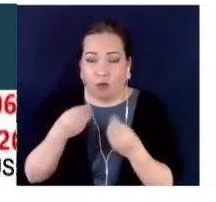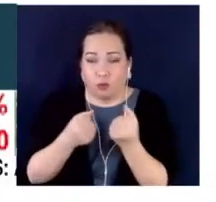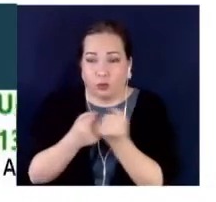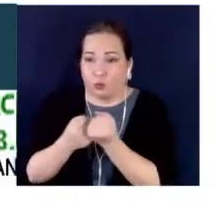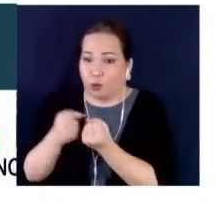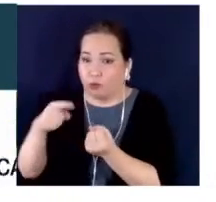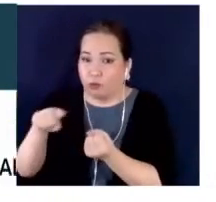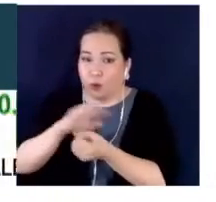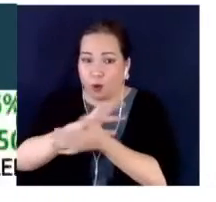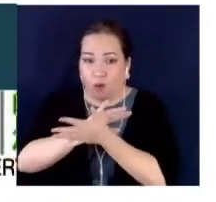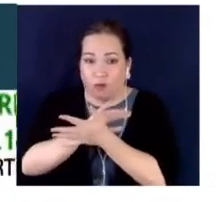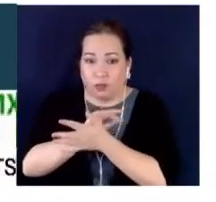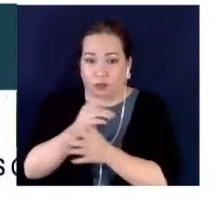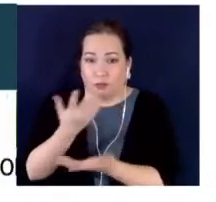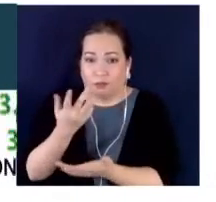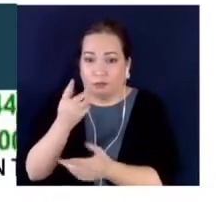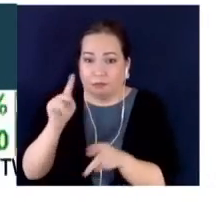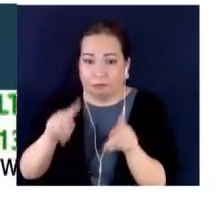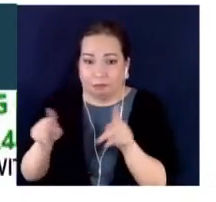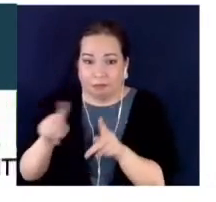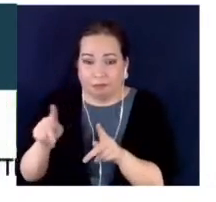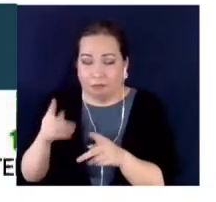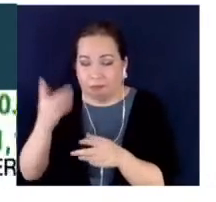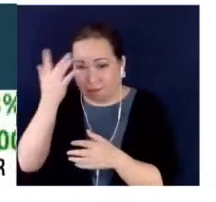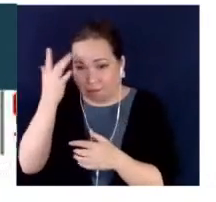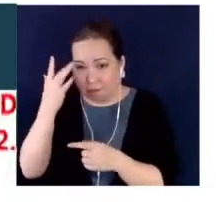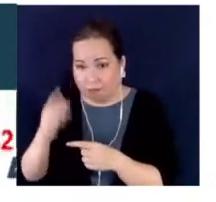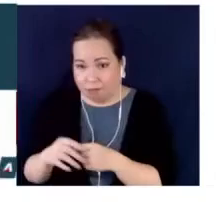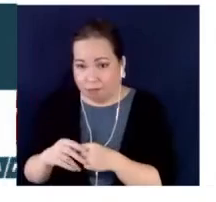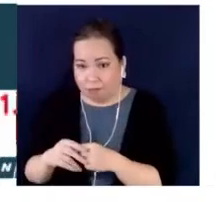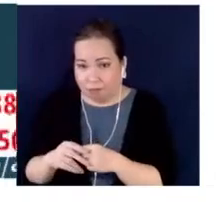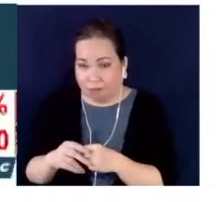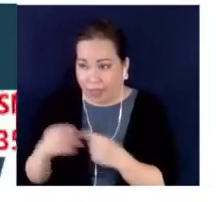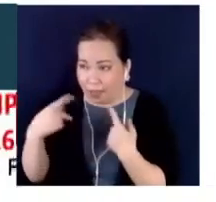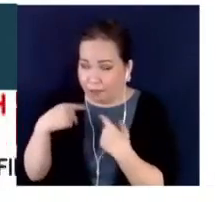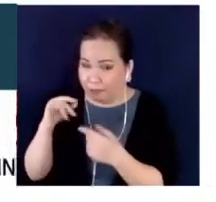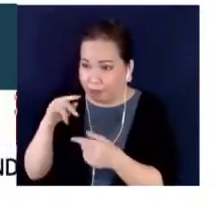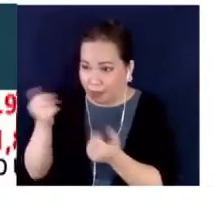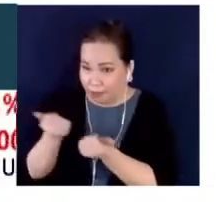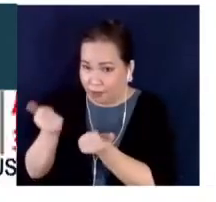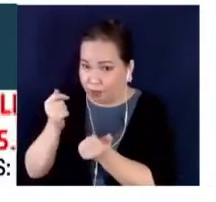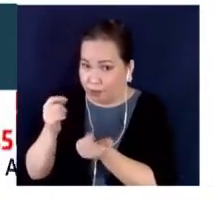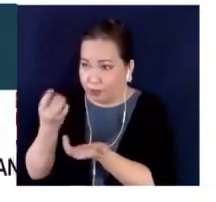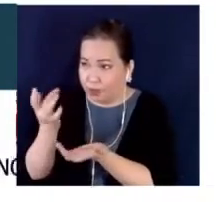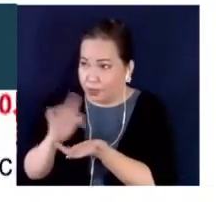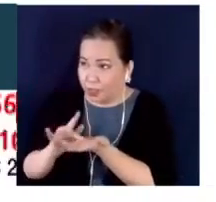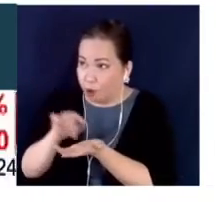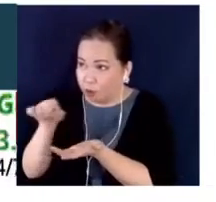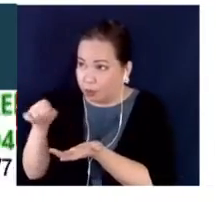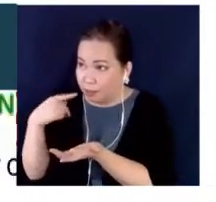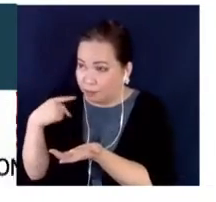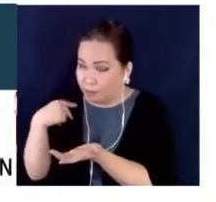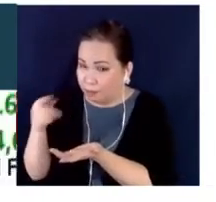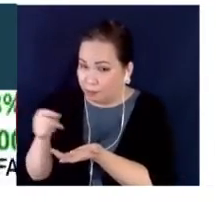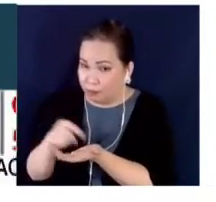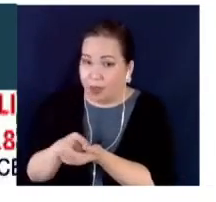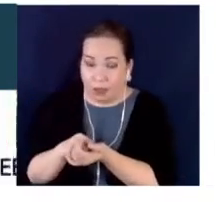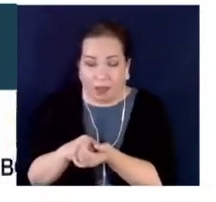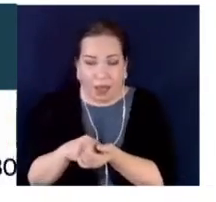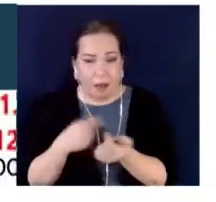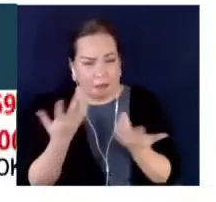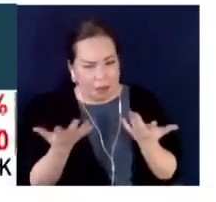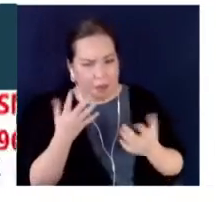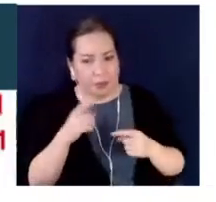stock. It may, because what they are doing now, our suppliers, let's say I'm ordering a